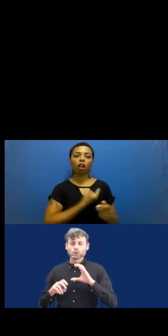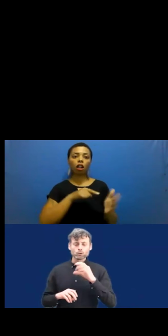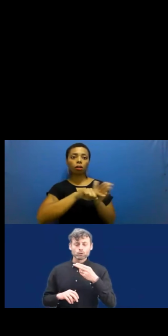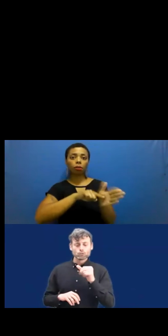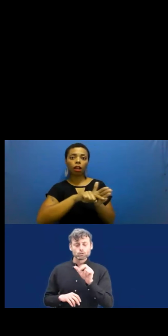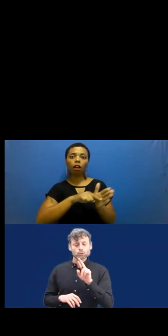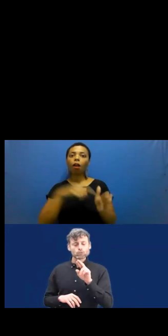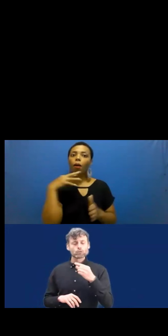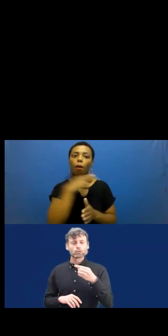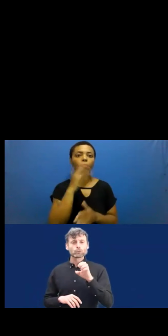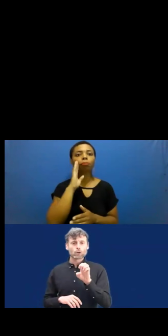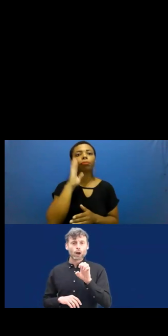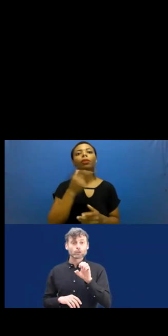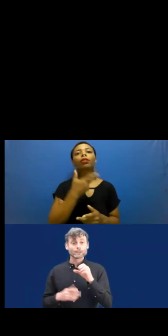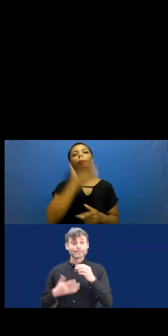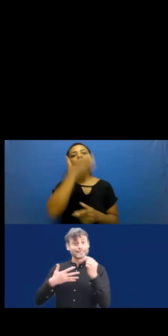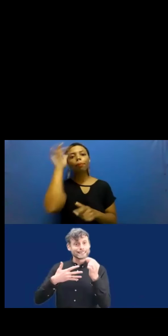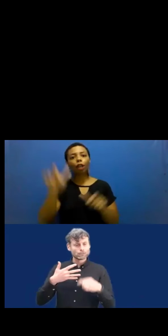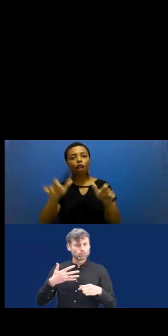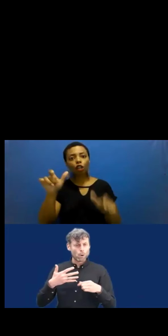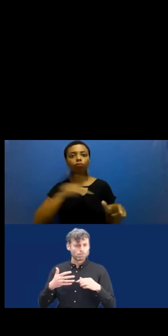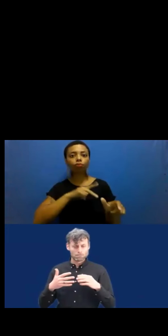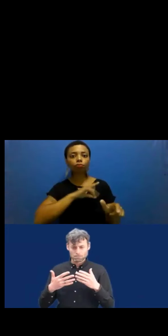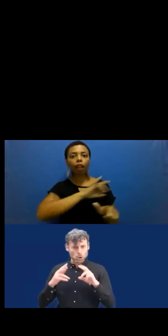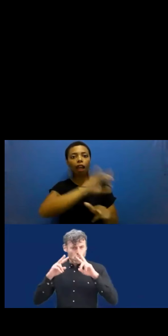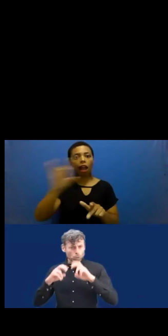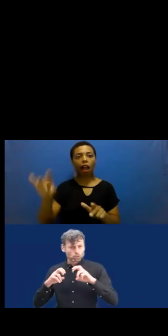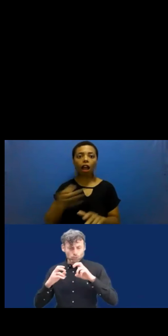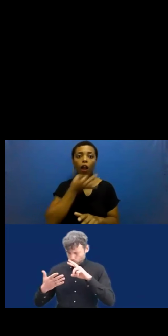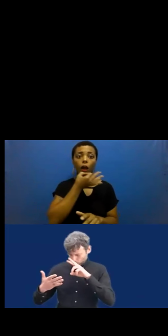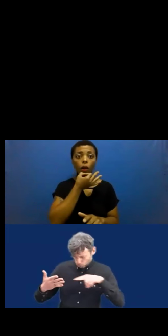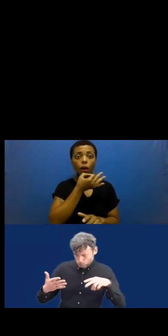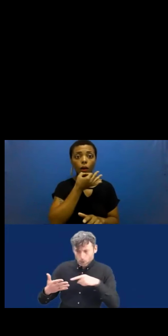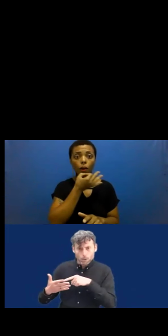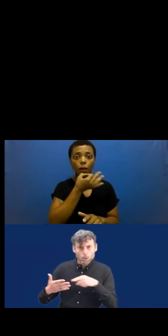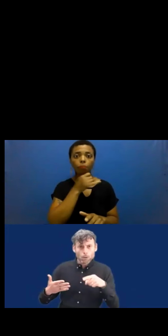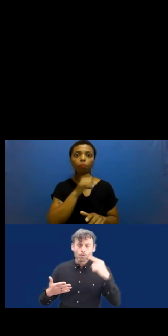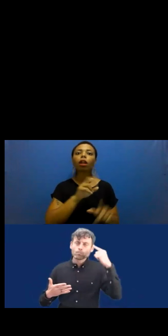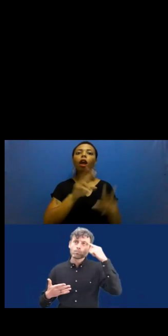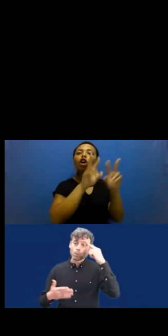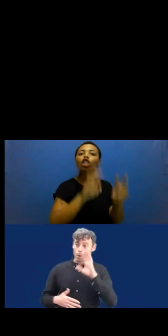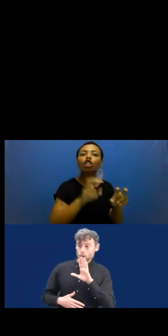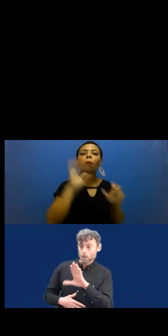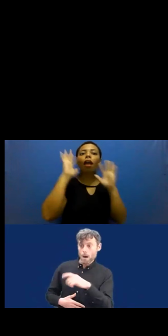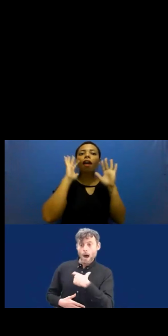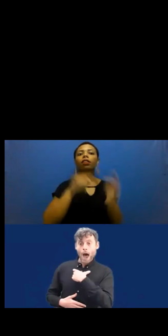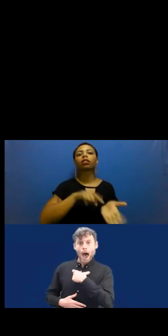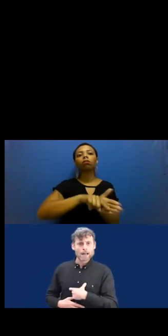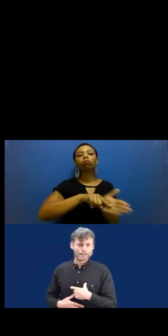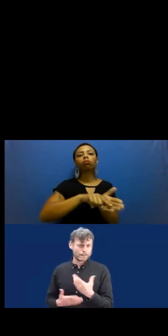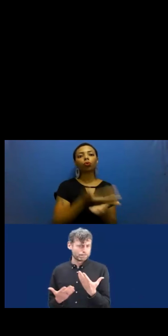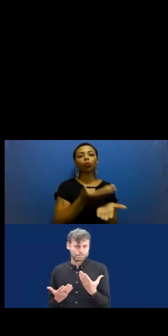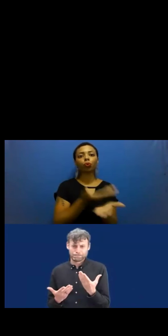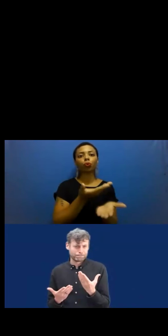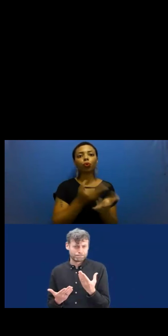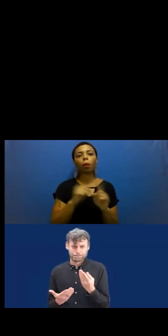Charge syndrome. The literature is nearly absent of reflection from individuals with Charge syndrome, other